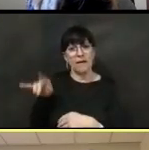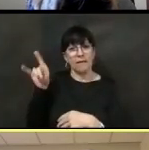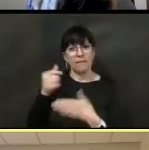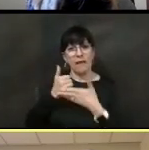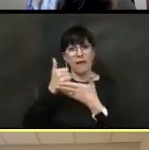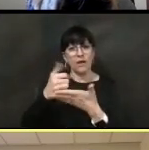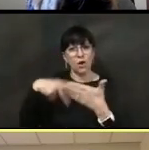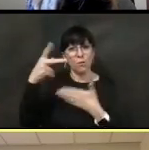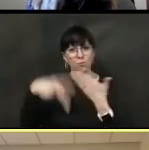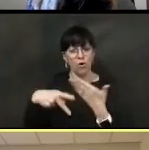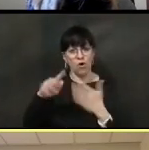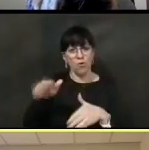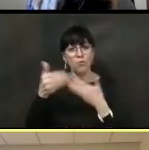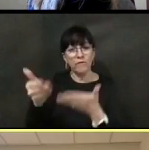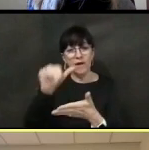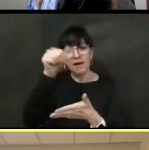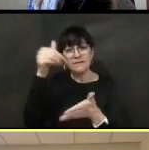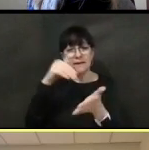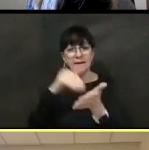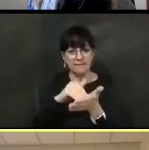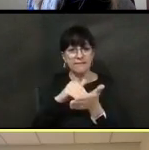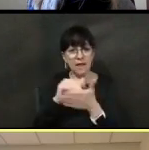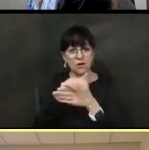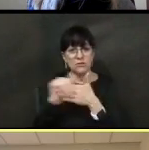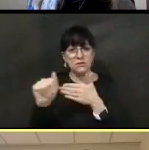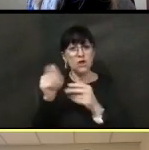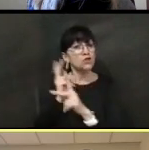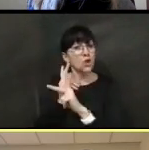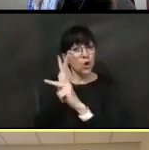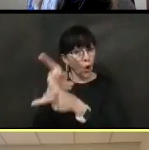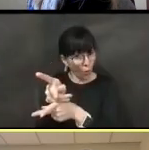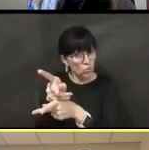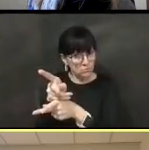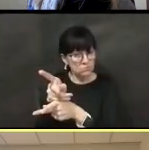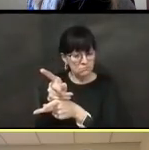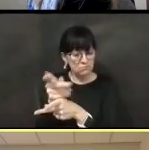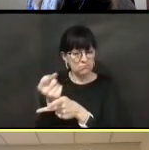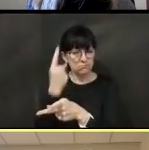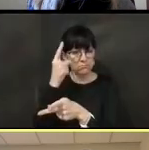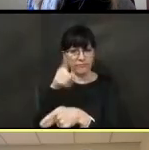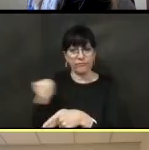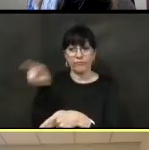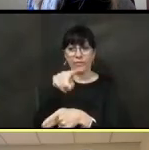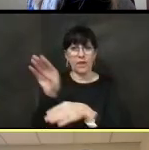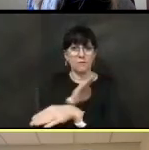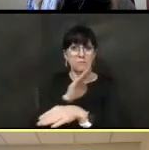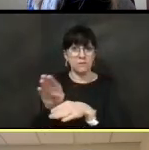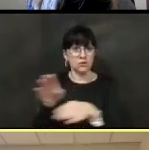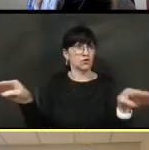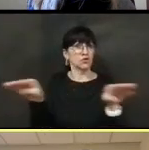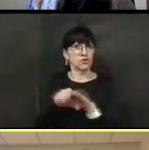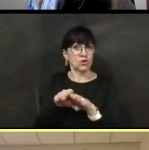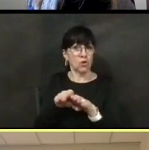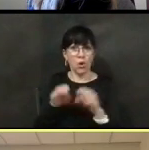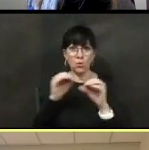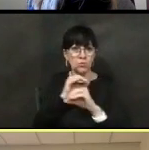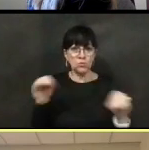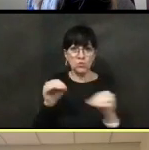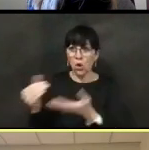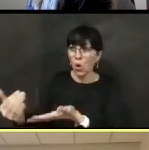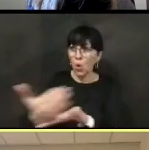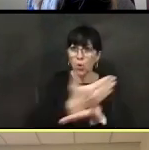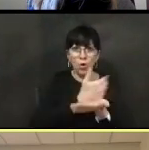to cover fixed expenses. The thinking behind it was a lot of business owners in those sectors early on were seeing their revenues